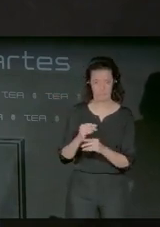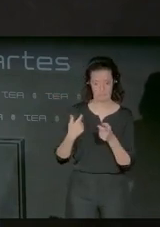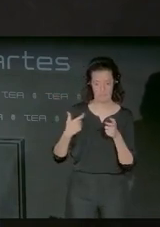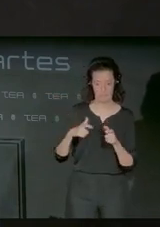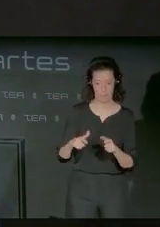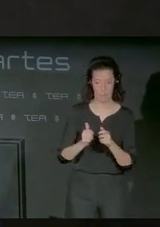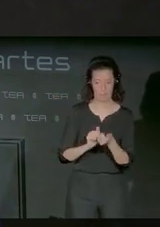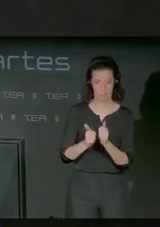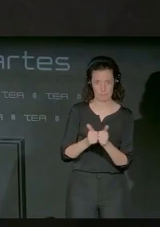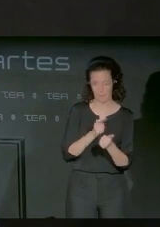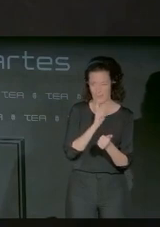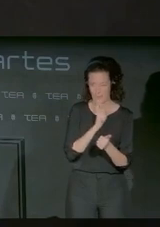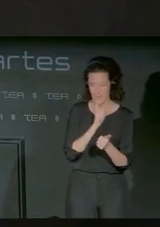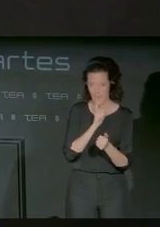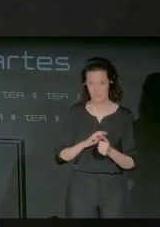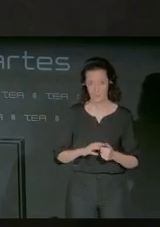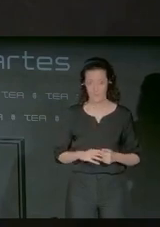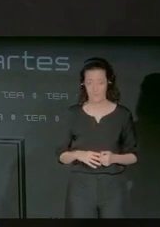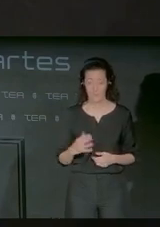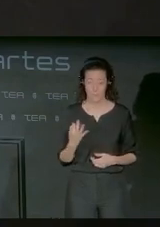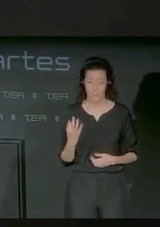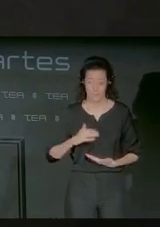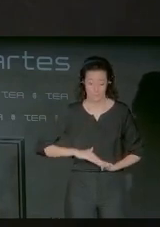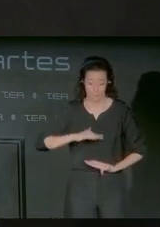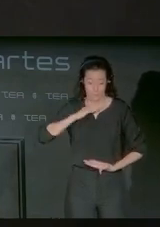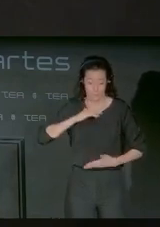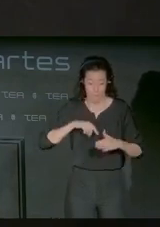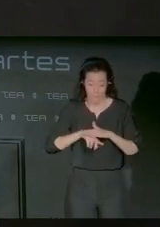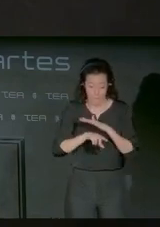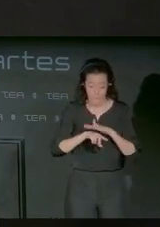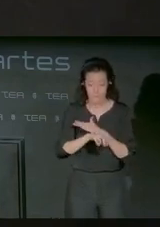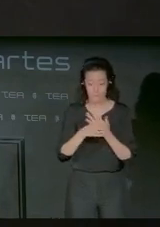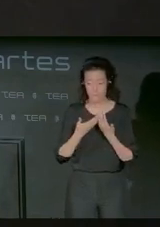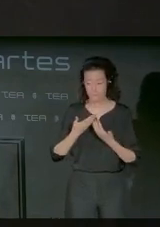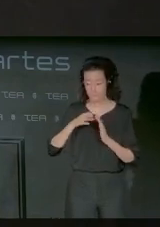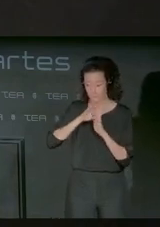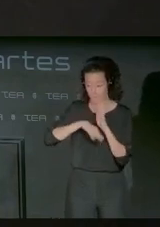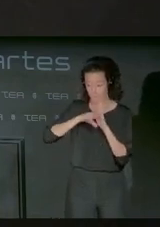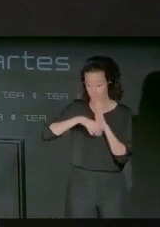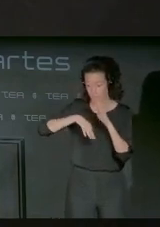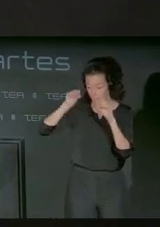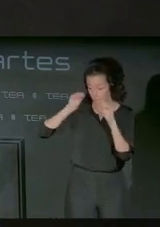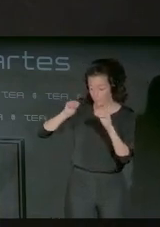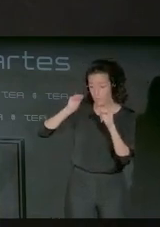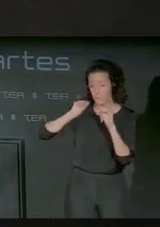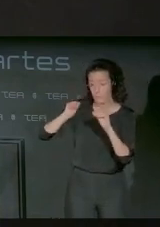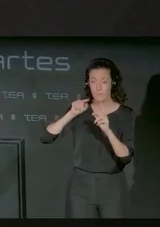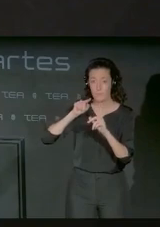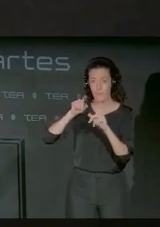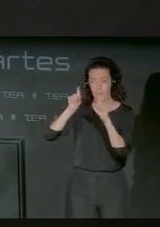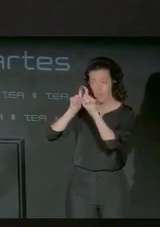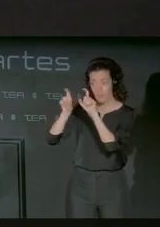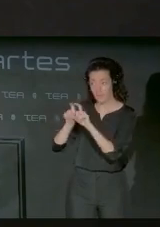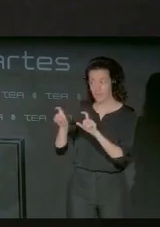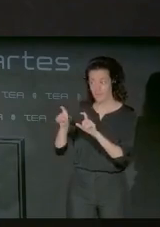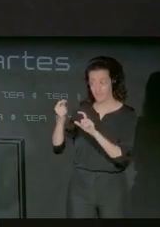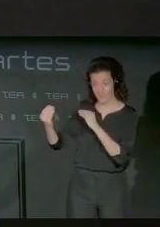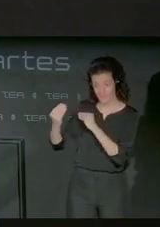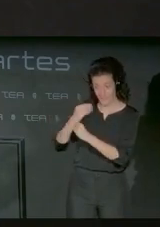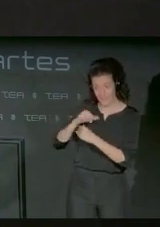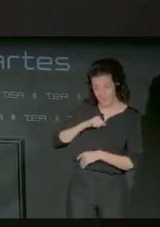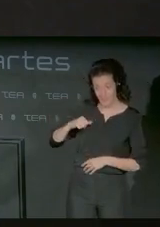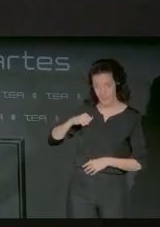training, let's say, private investors to understand the sector and to better see the market opportunity. It could be pitching and networking. That's probably